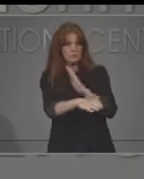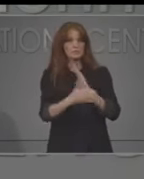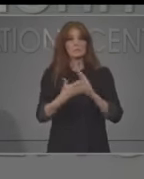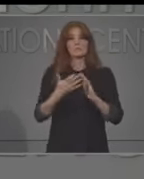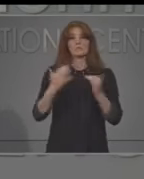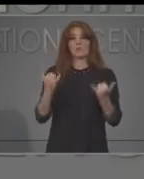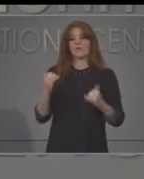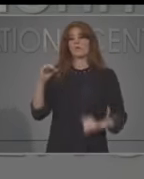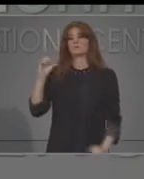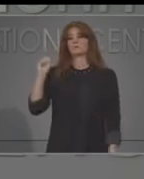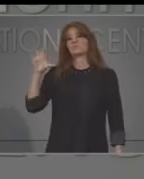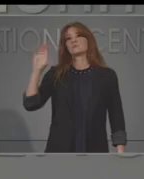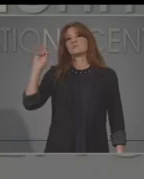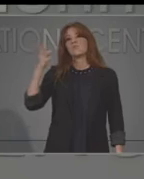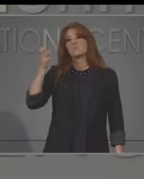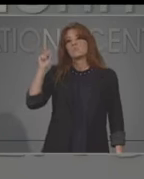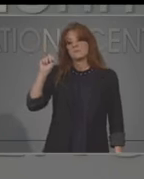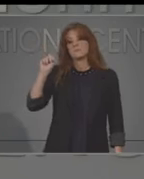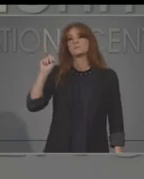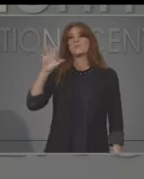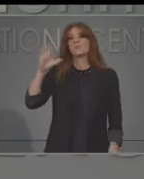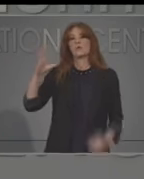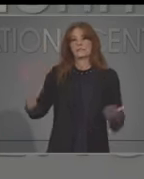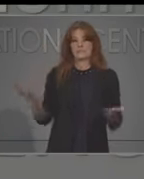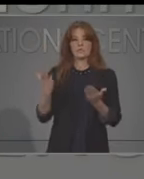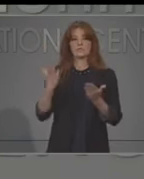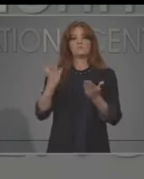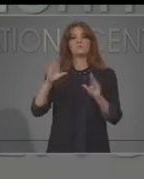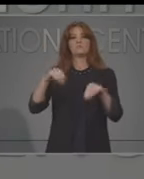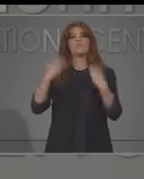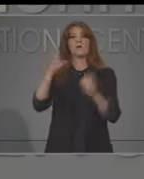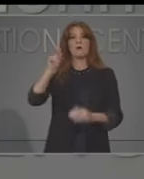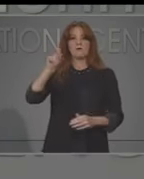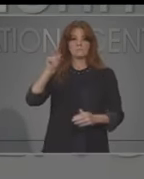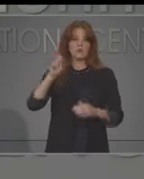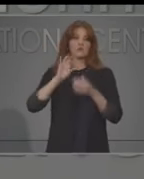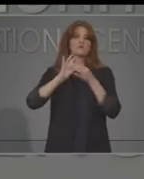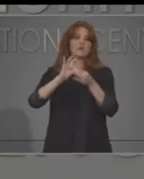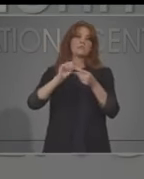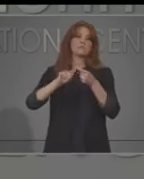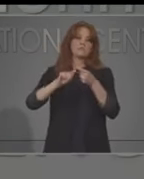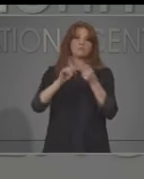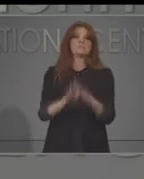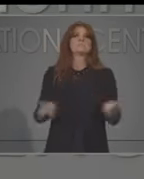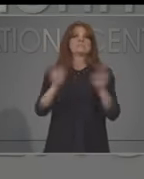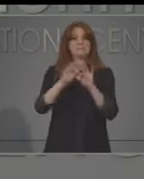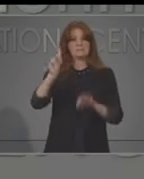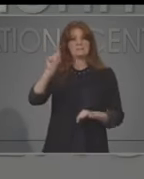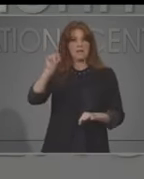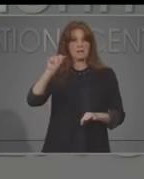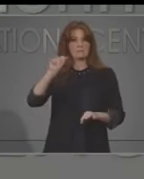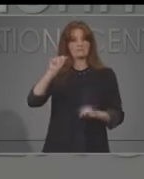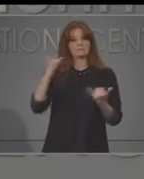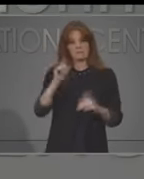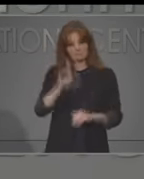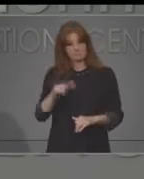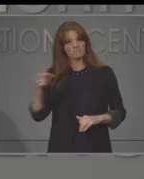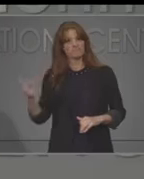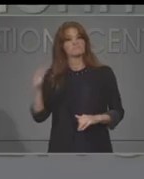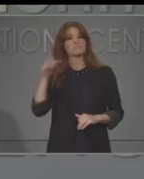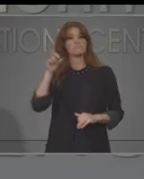of the Department of Health and Human Services, here to share an update on our key metrics, and I'll hand it over to her